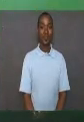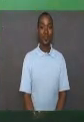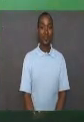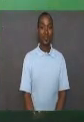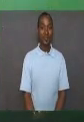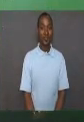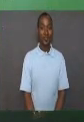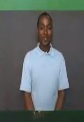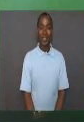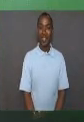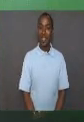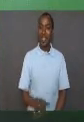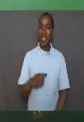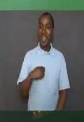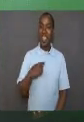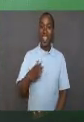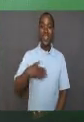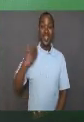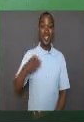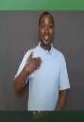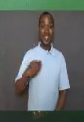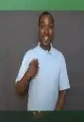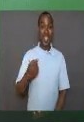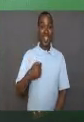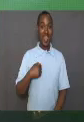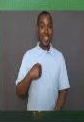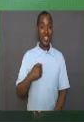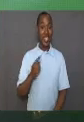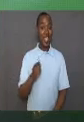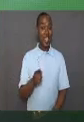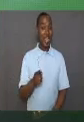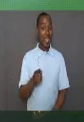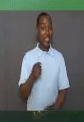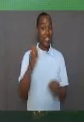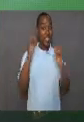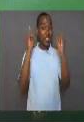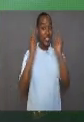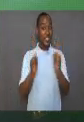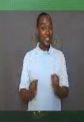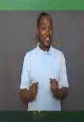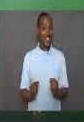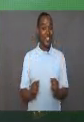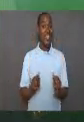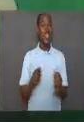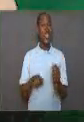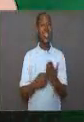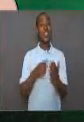I am glad to have you back. Your diagram should be labeled like